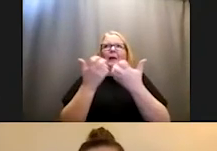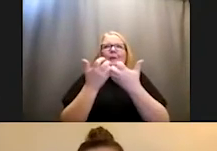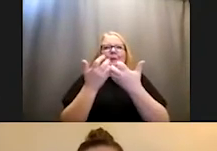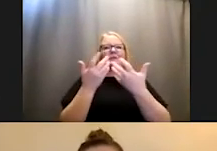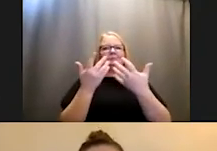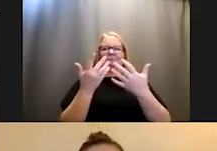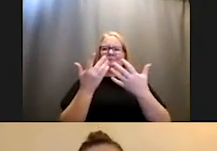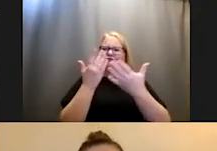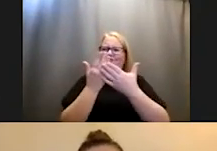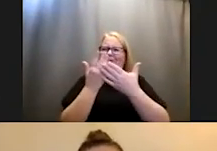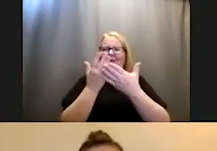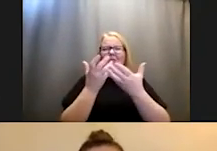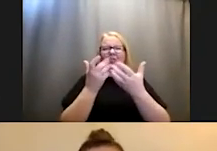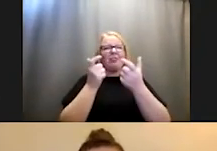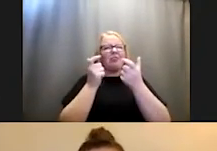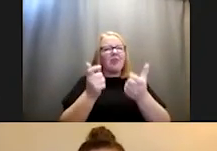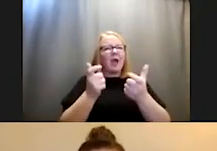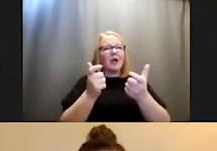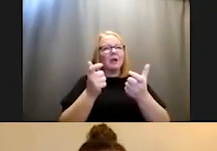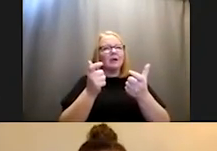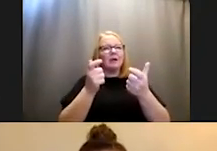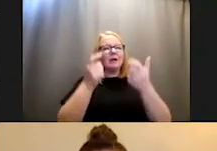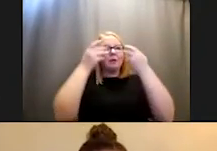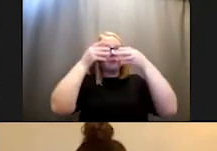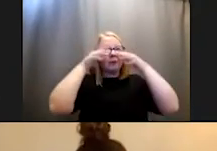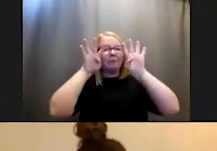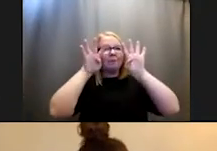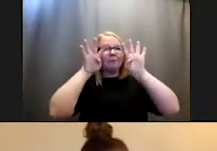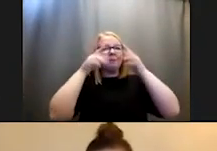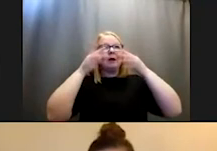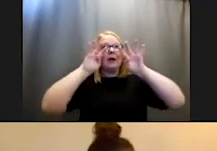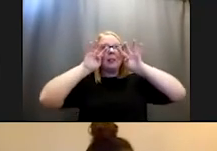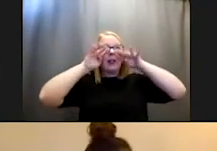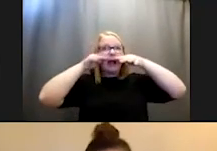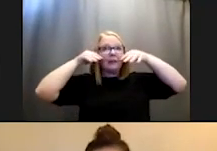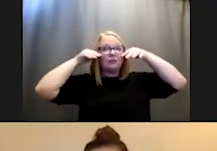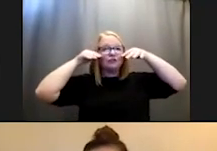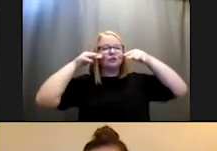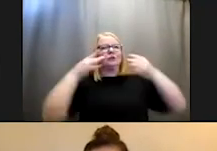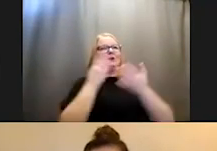this very thick, drawn-on eyelashes on the lower lid, so very doll-like eye makeup.